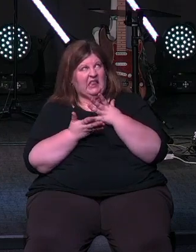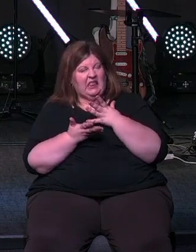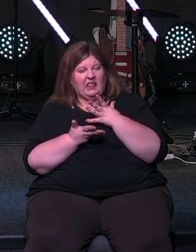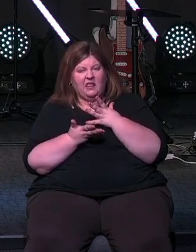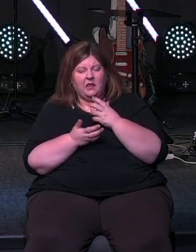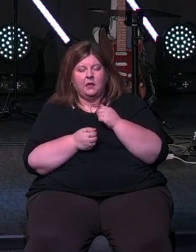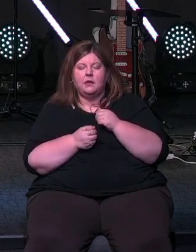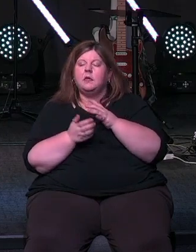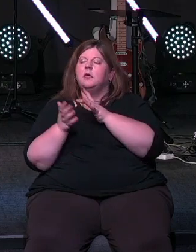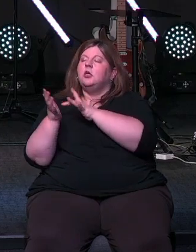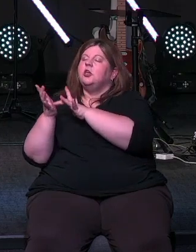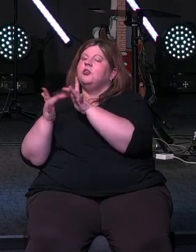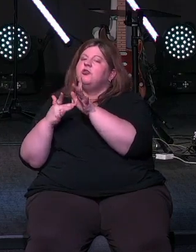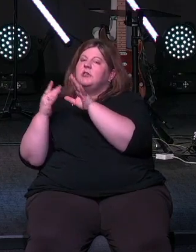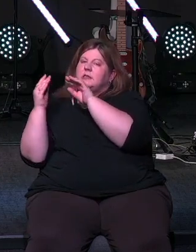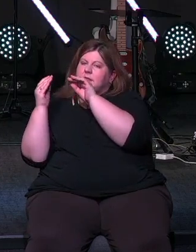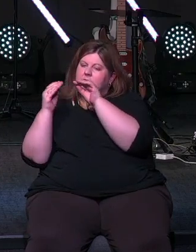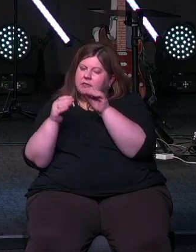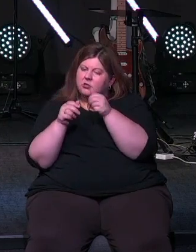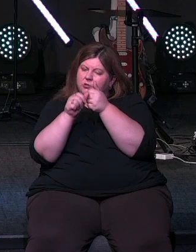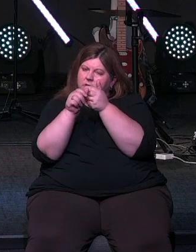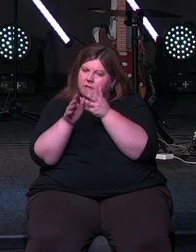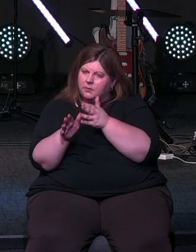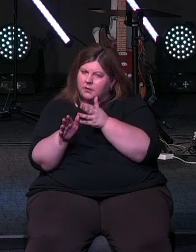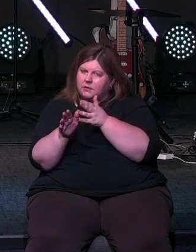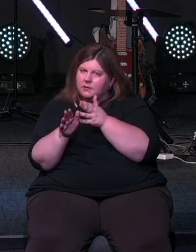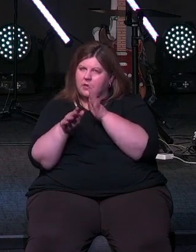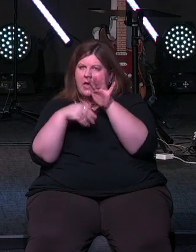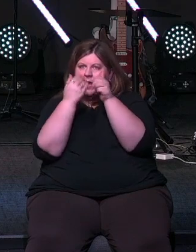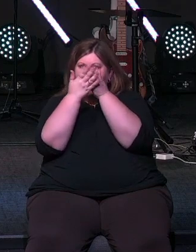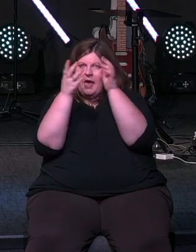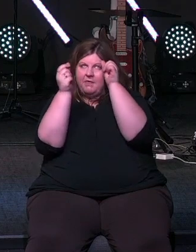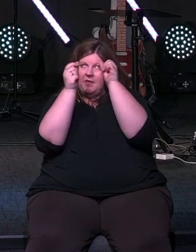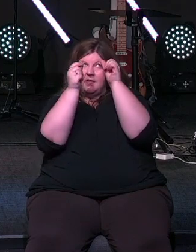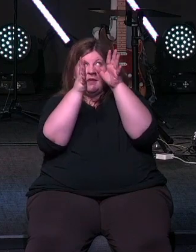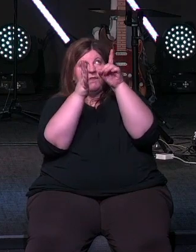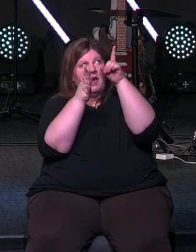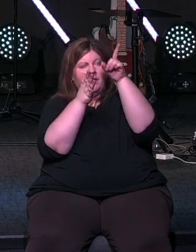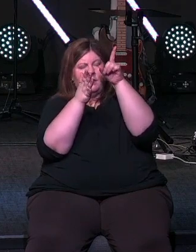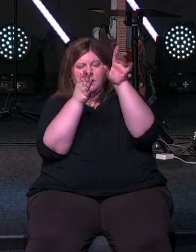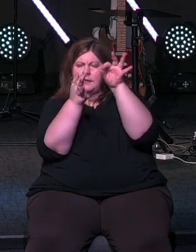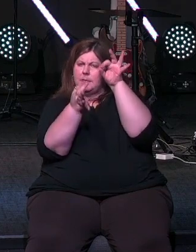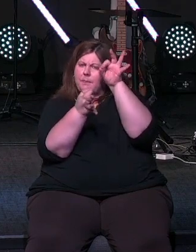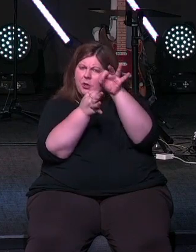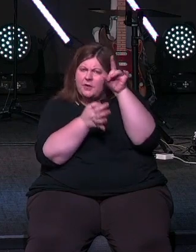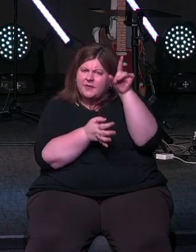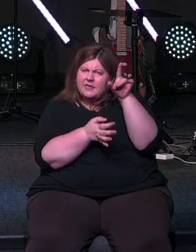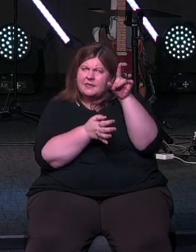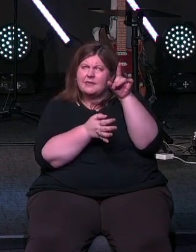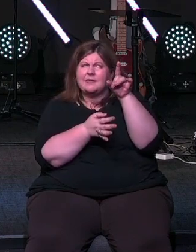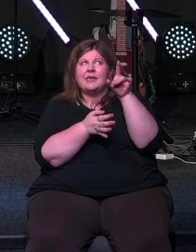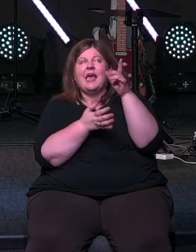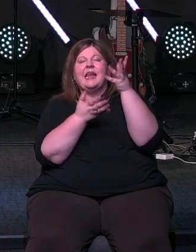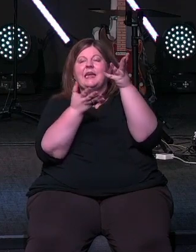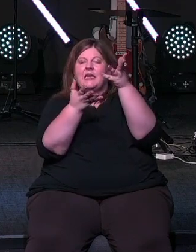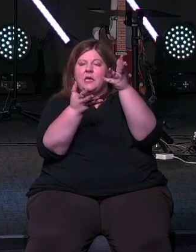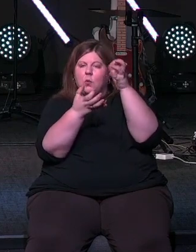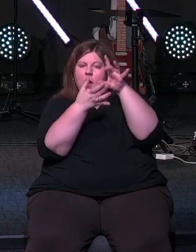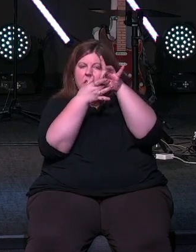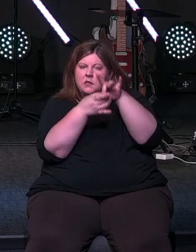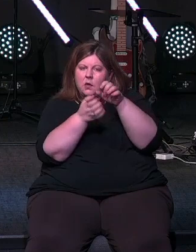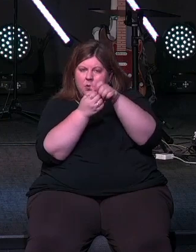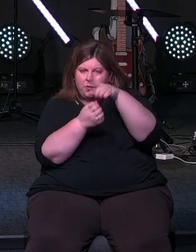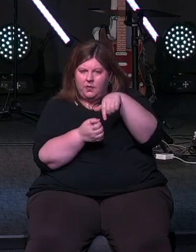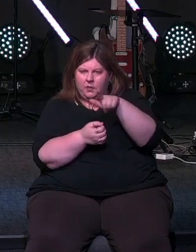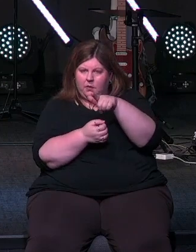Jesus is teaching his disciples, you have a heavenly Father who is perfect, who wants a relationship with you.